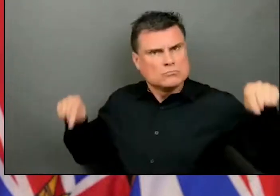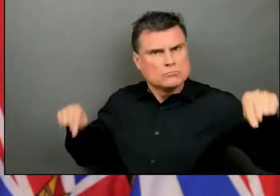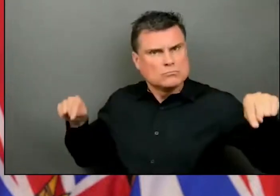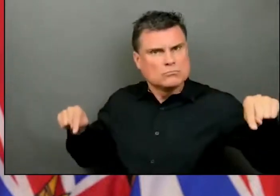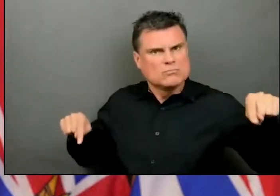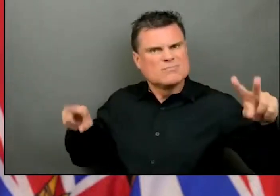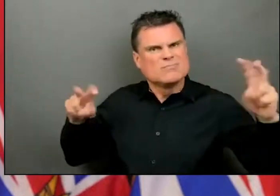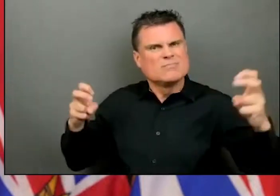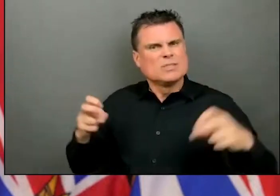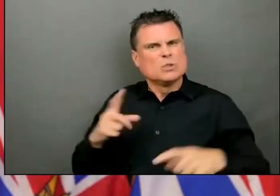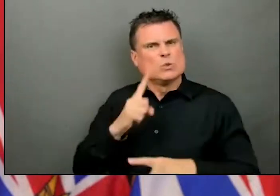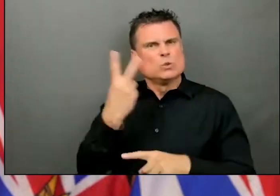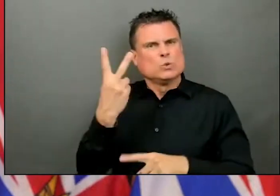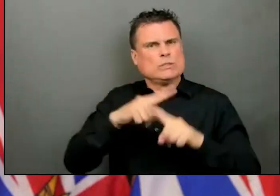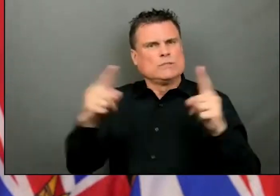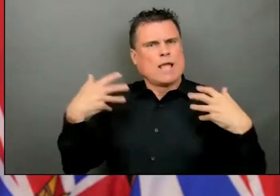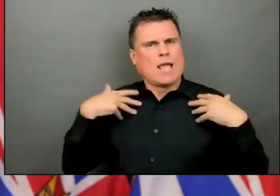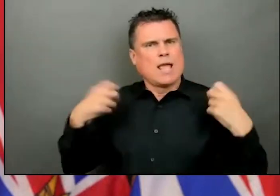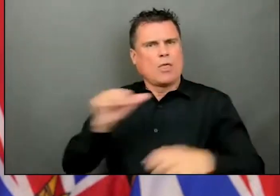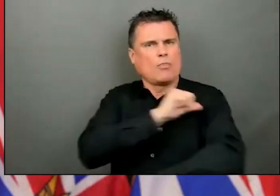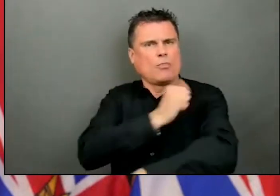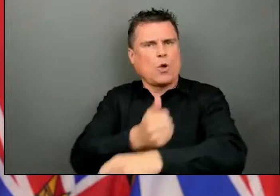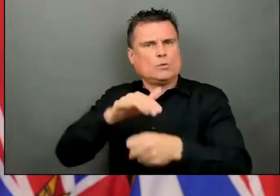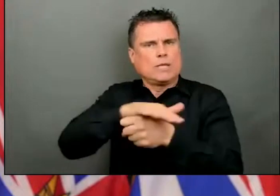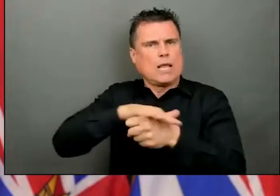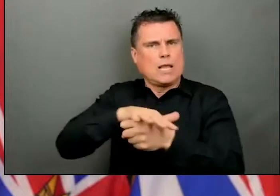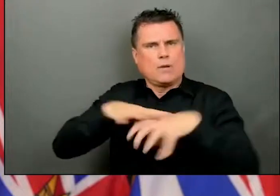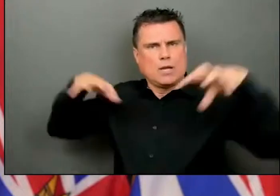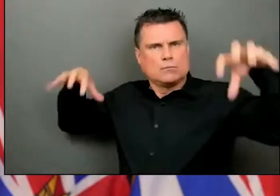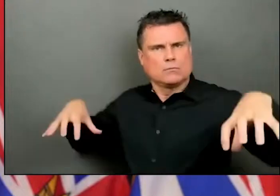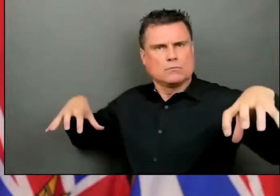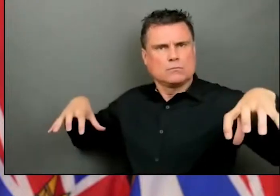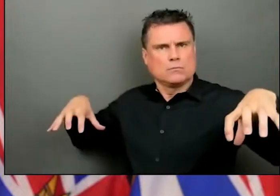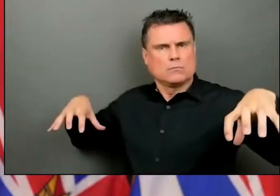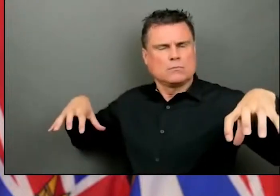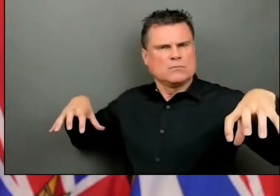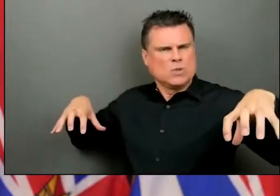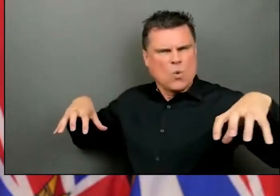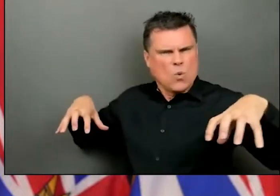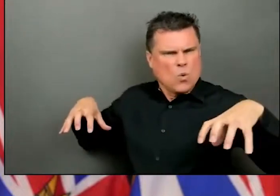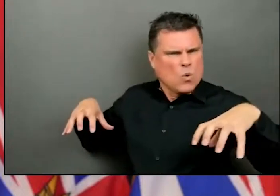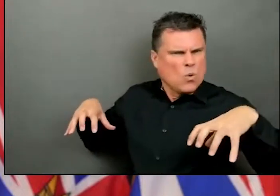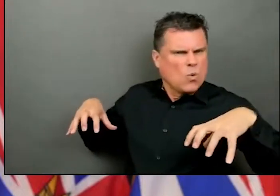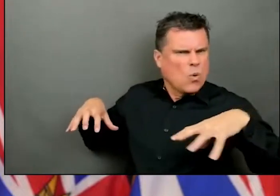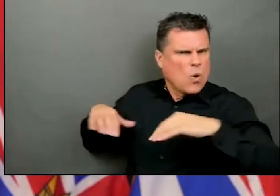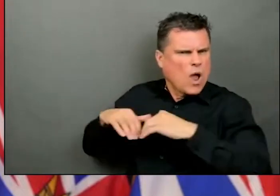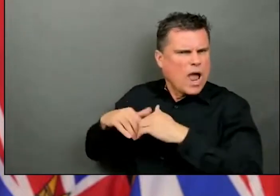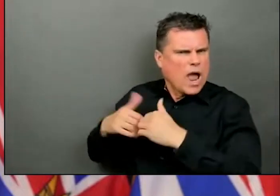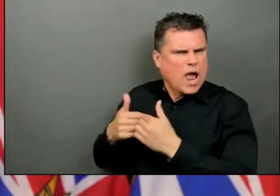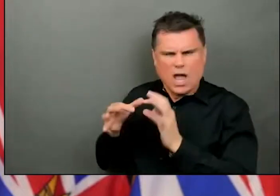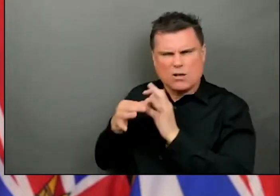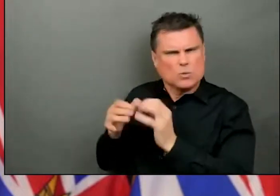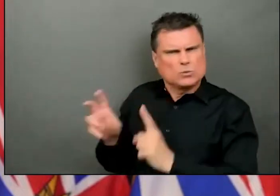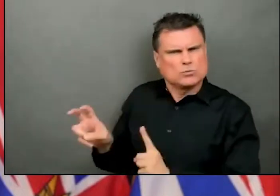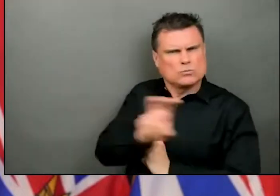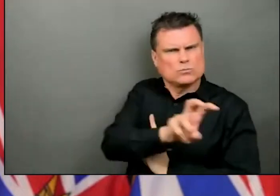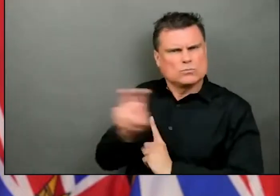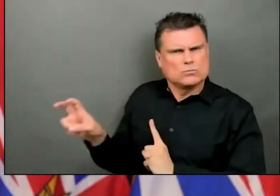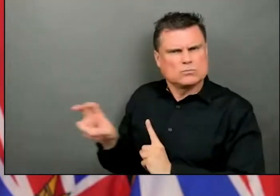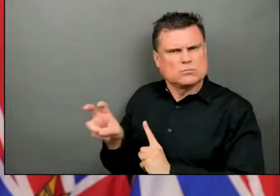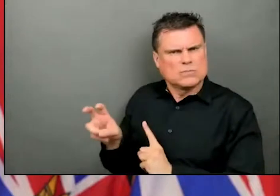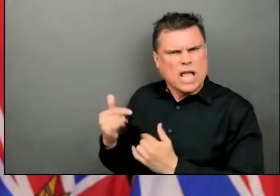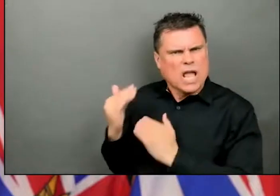safety to make sure that this is not overly complicated. Again, the Lower Mainland in most people's life is the Lower Mainland,